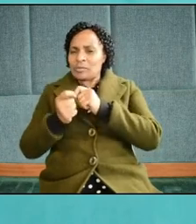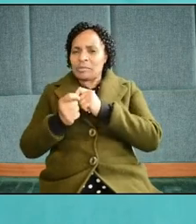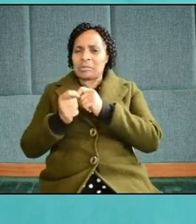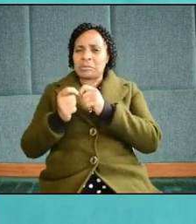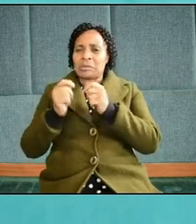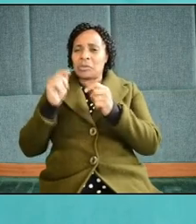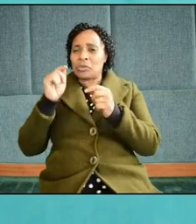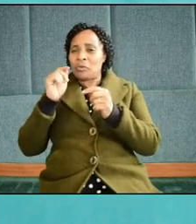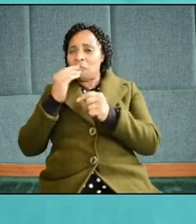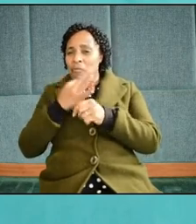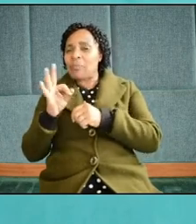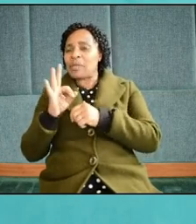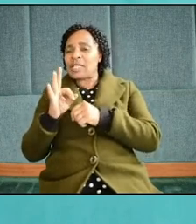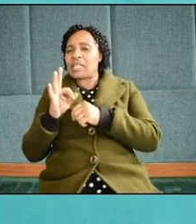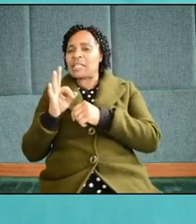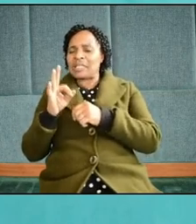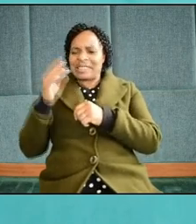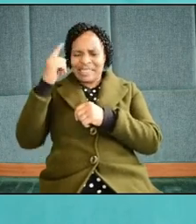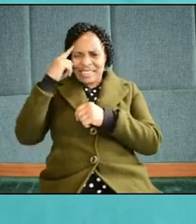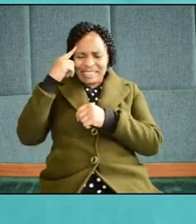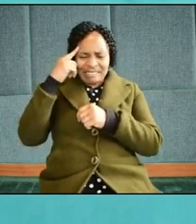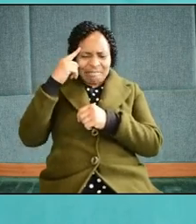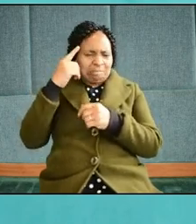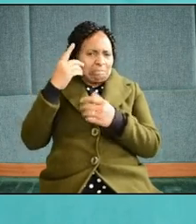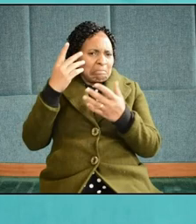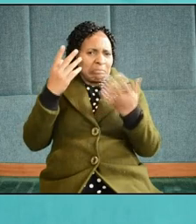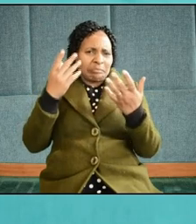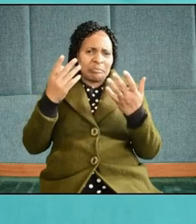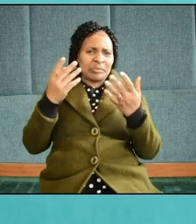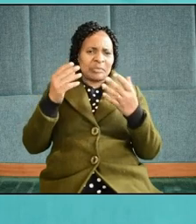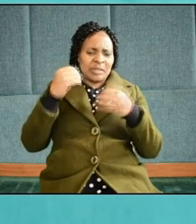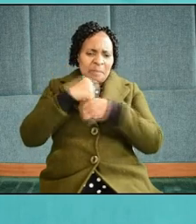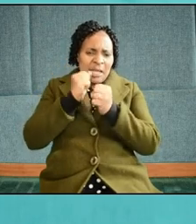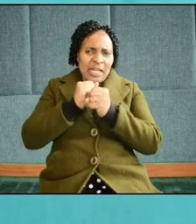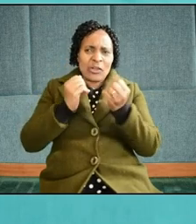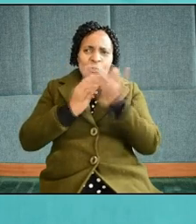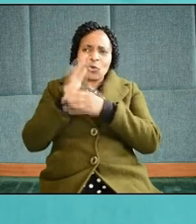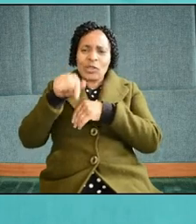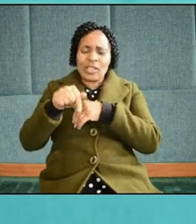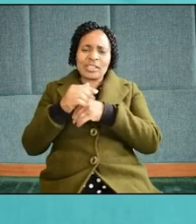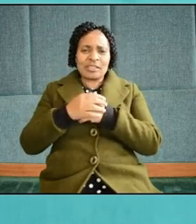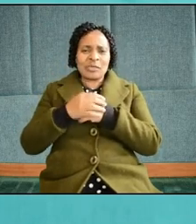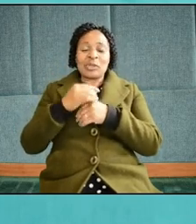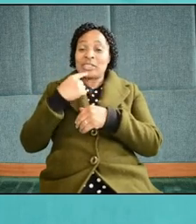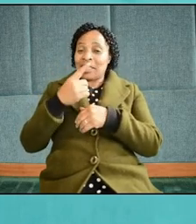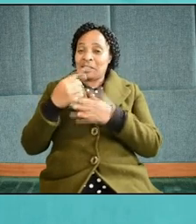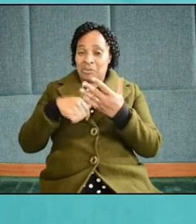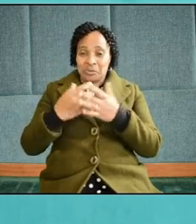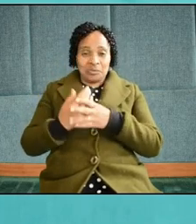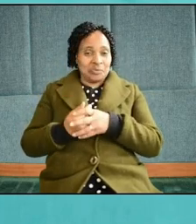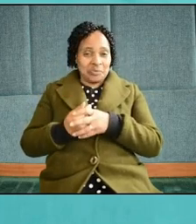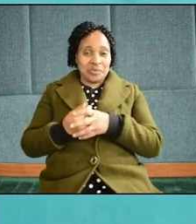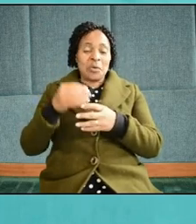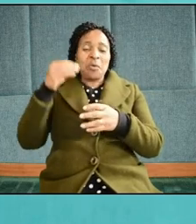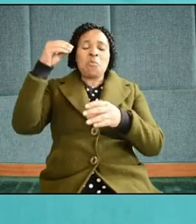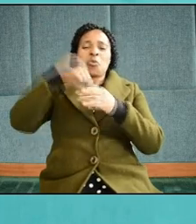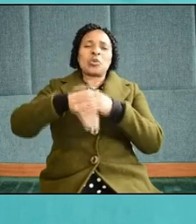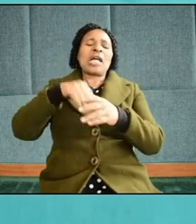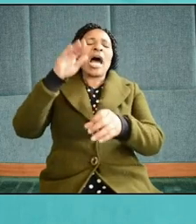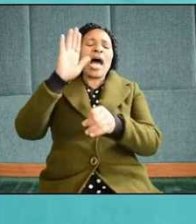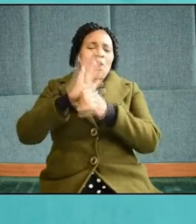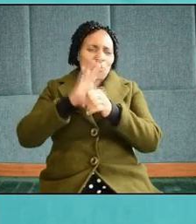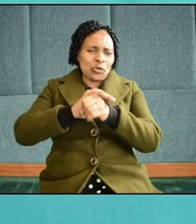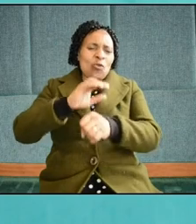3, we were just thinking, oh my God, are we going to make it through this? Mm-hmm. So we said, you know, we're going to put in a lot